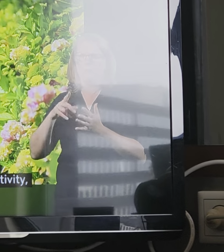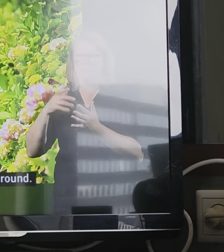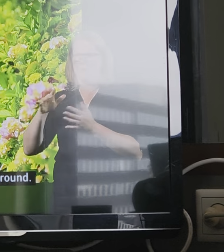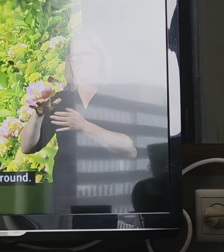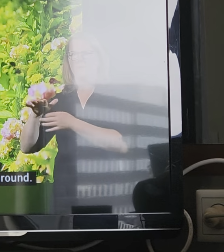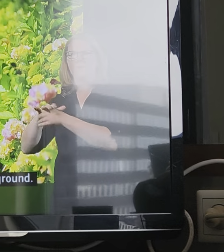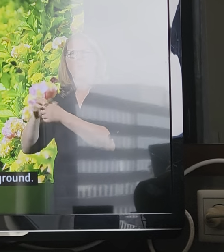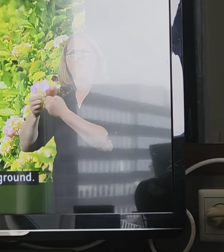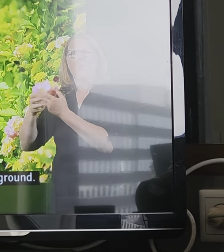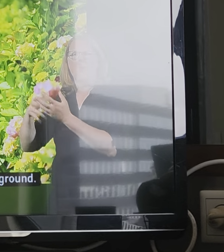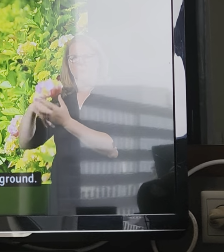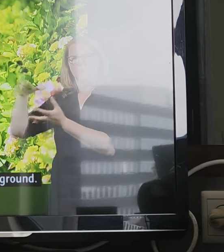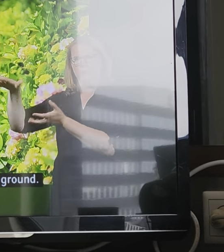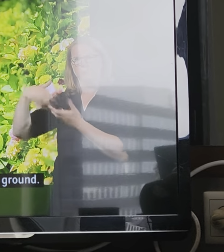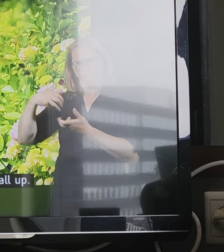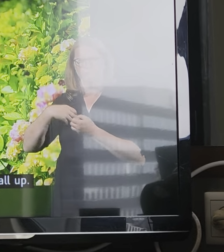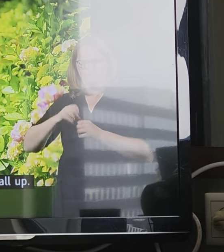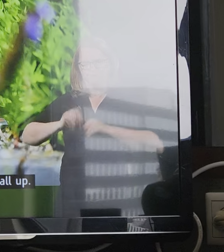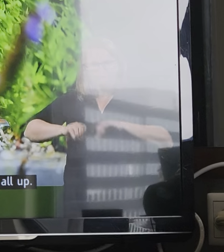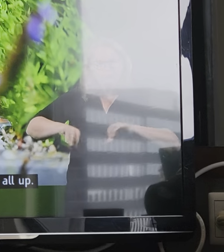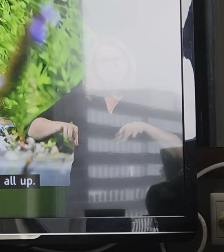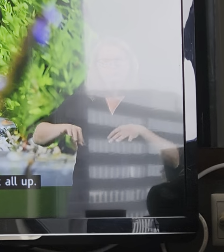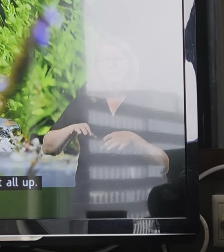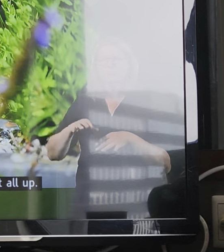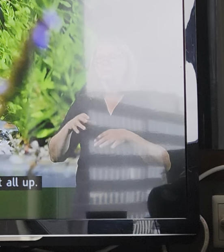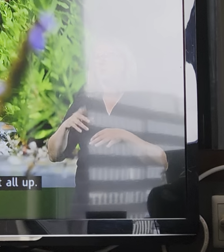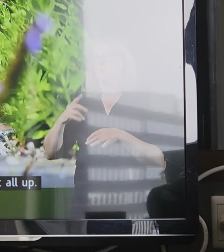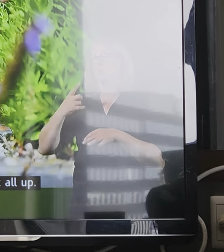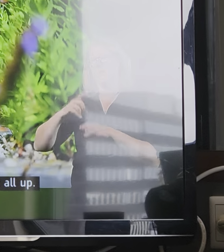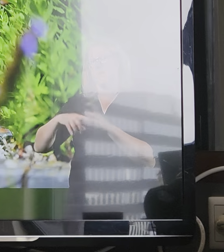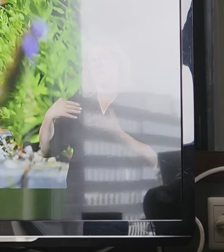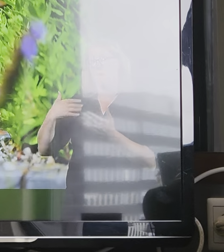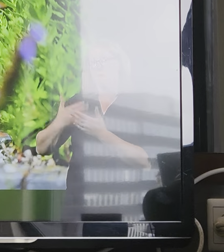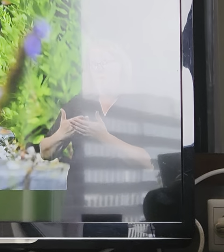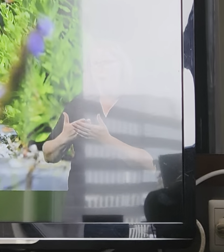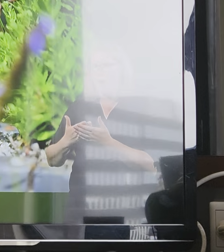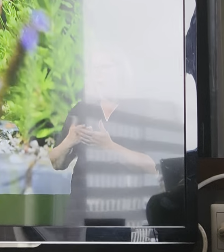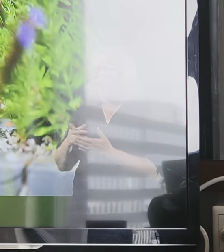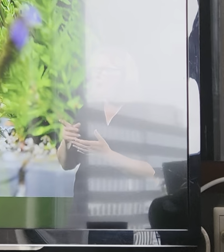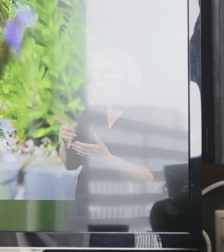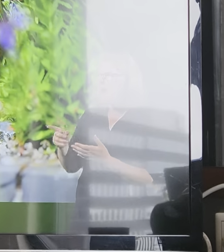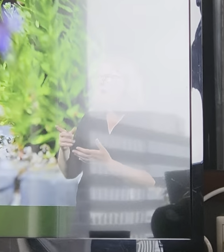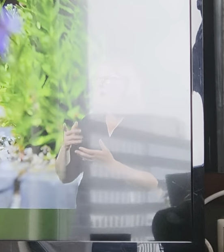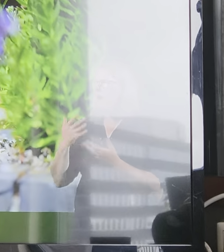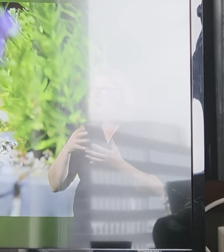bird activity, it's got a bit thin on the ground. So I'm going to top it all up.